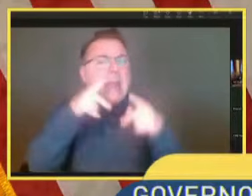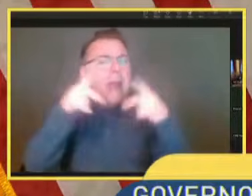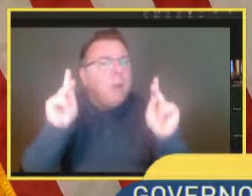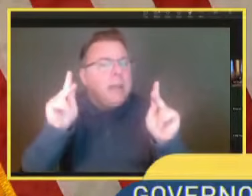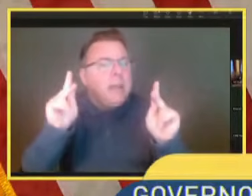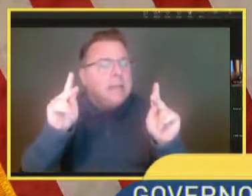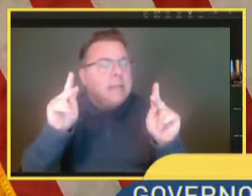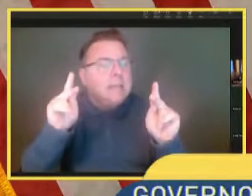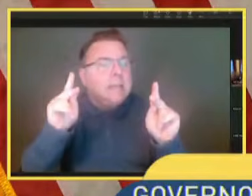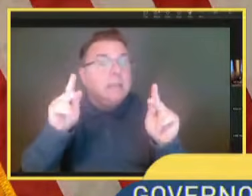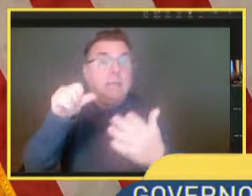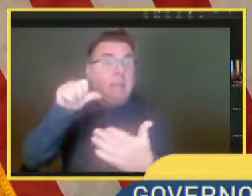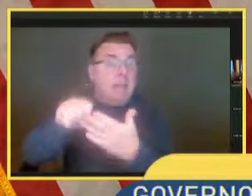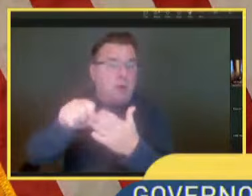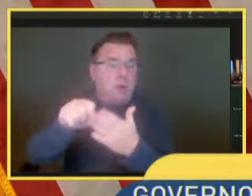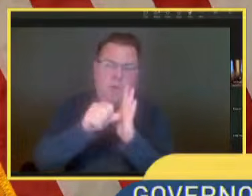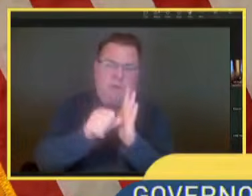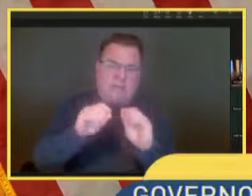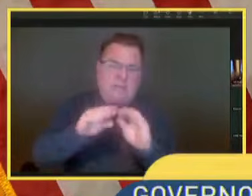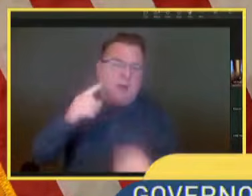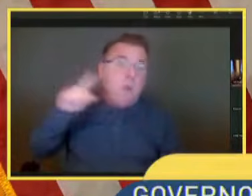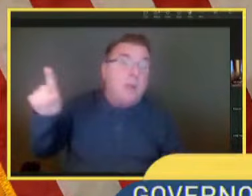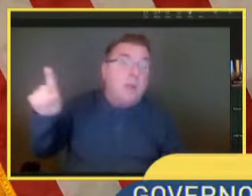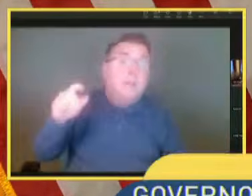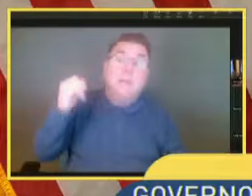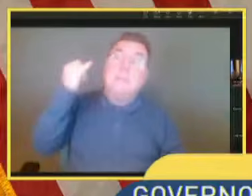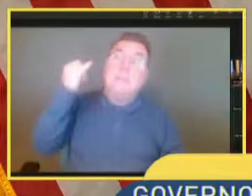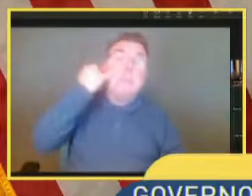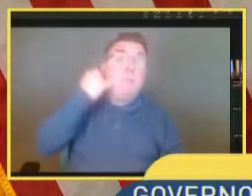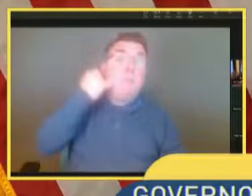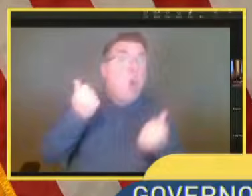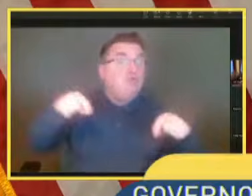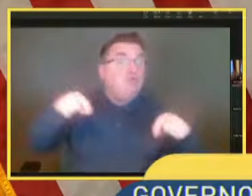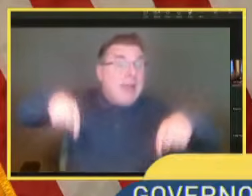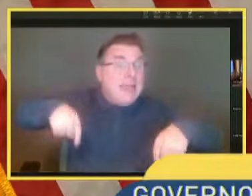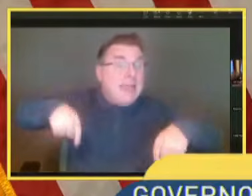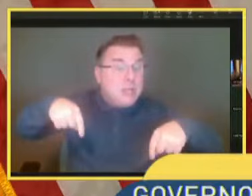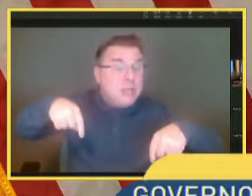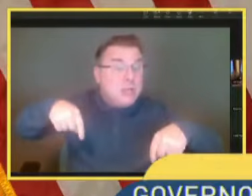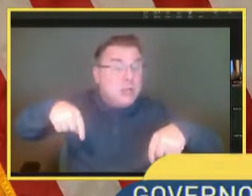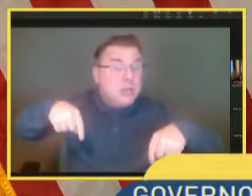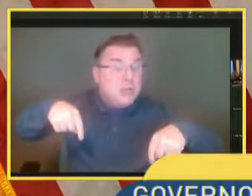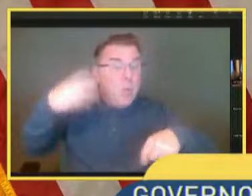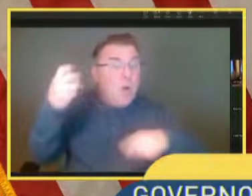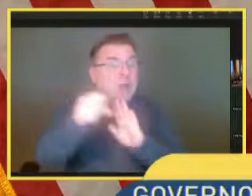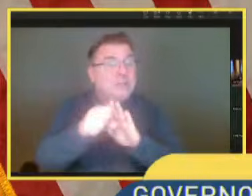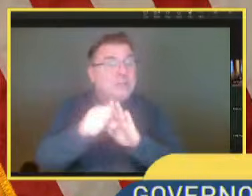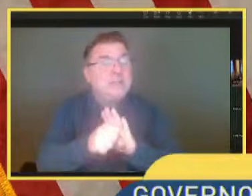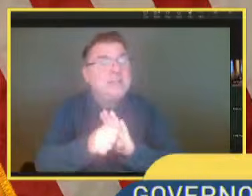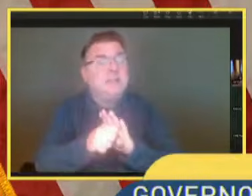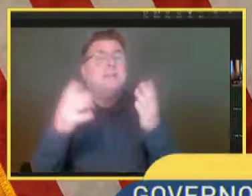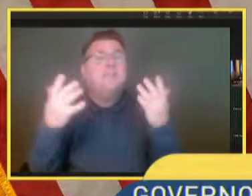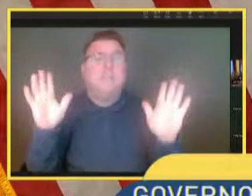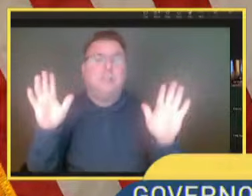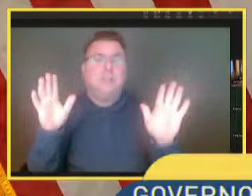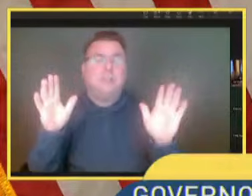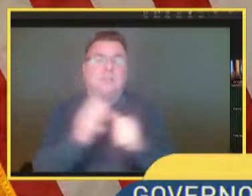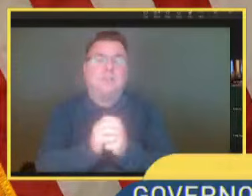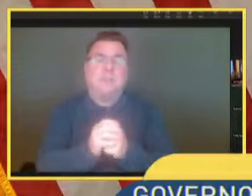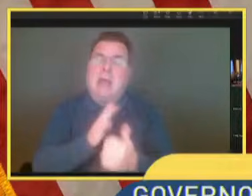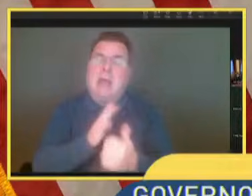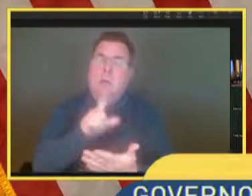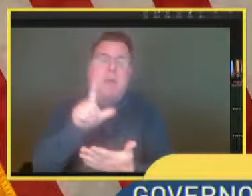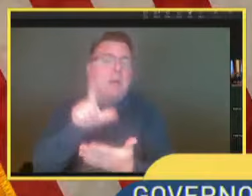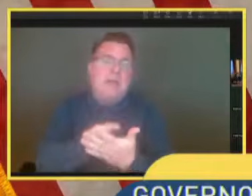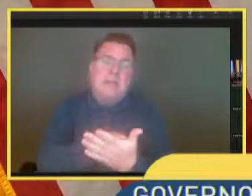our letter, we emphasize that if ICE attempts any such unconstitutional measures in Washington State, we will use every legal option available